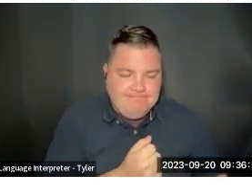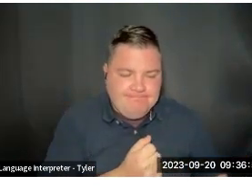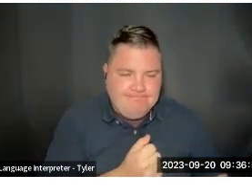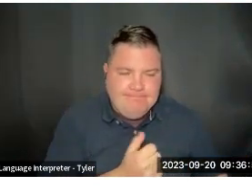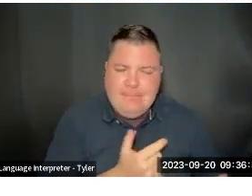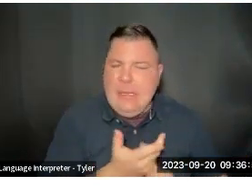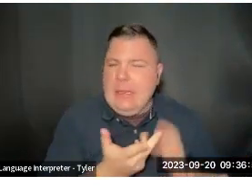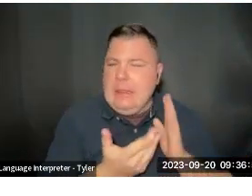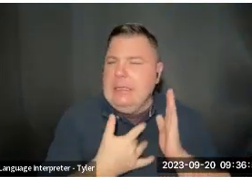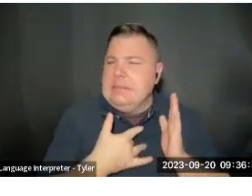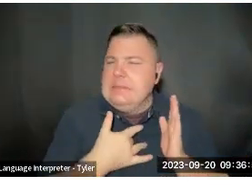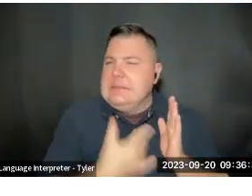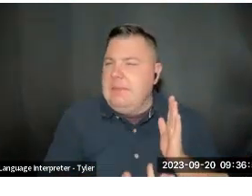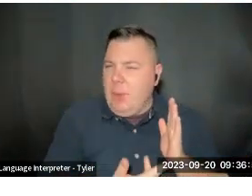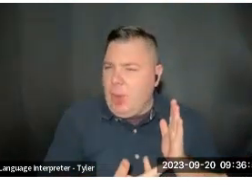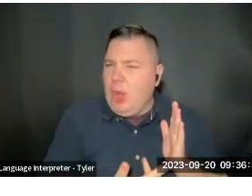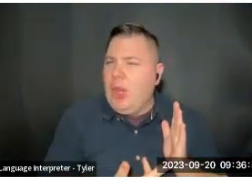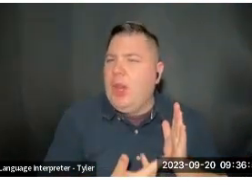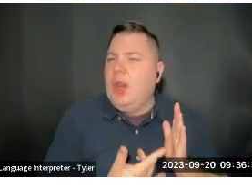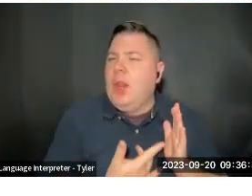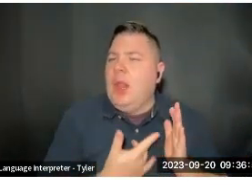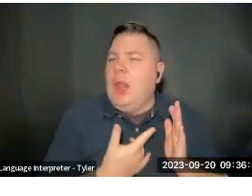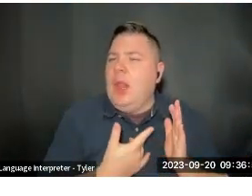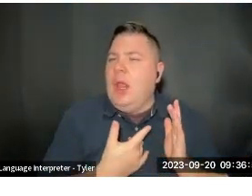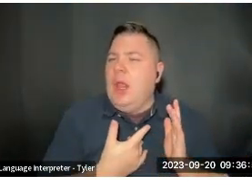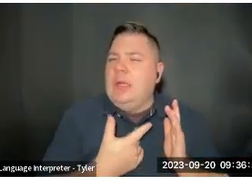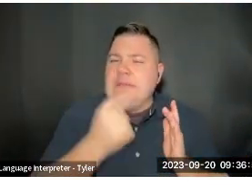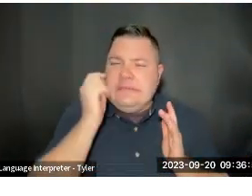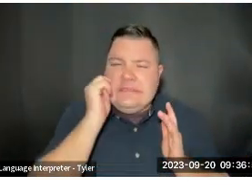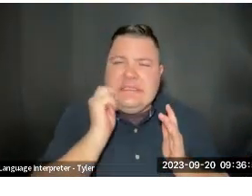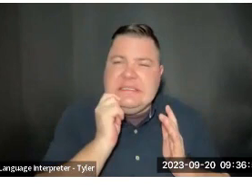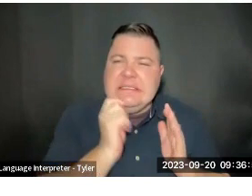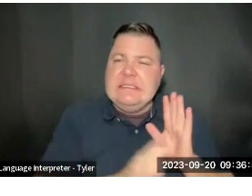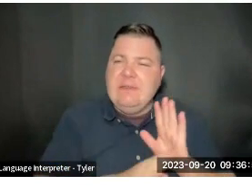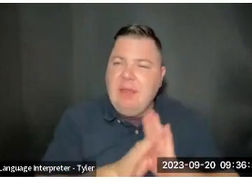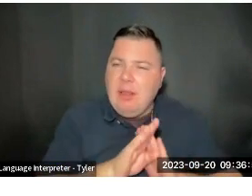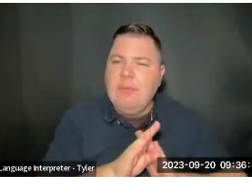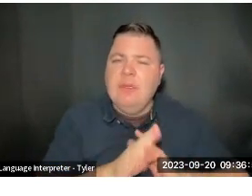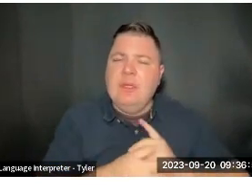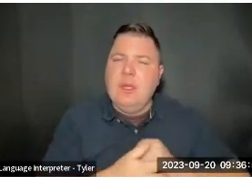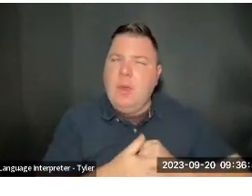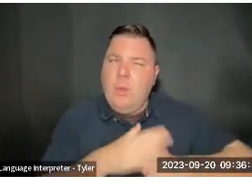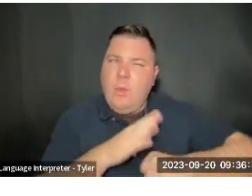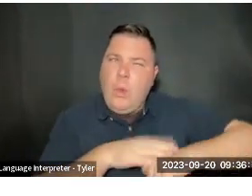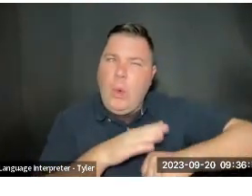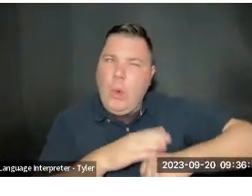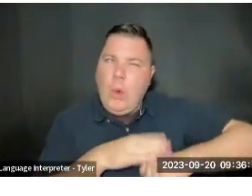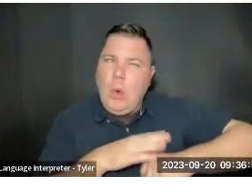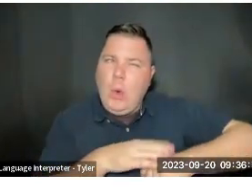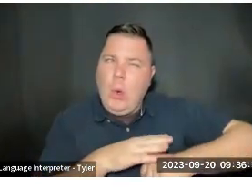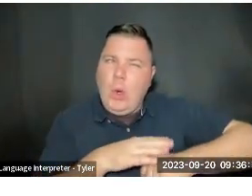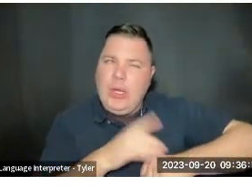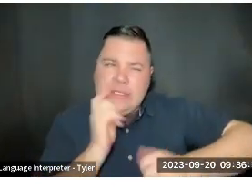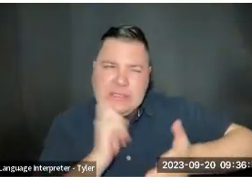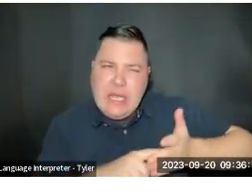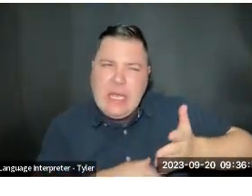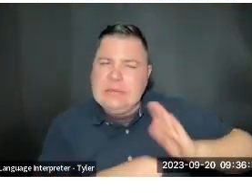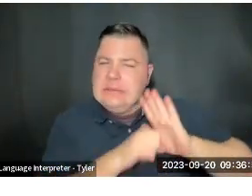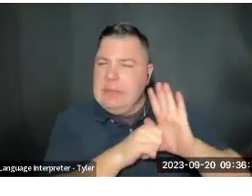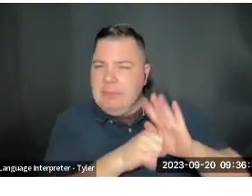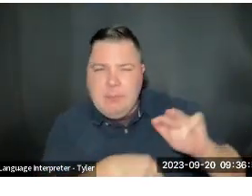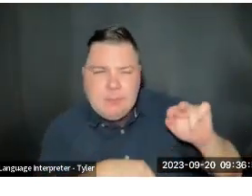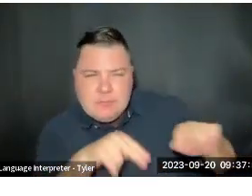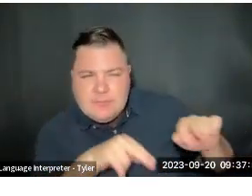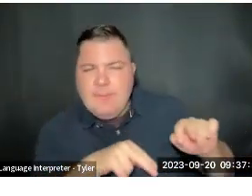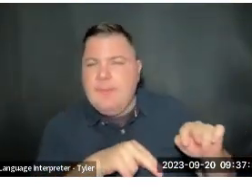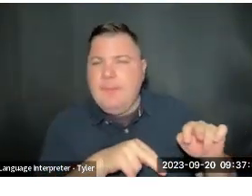typical adolescent development, and then what are warning signs and symptoms, because we know that adolescence is a time